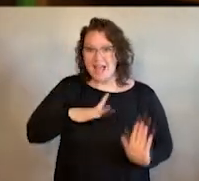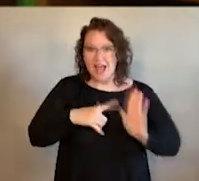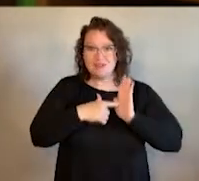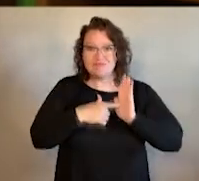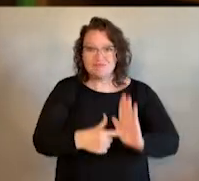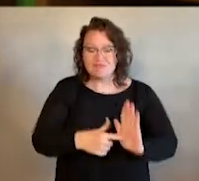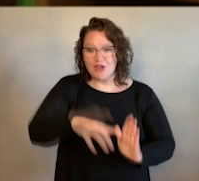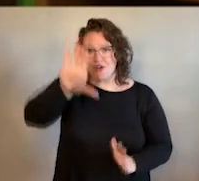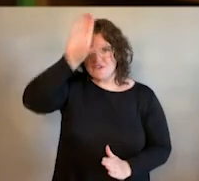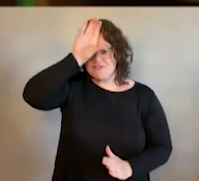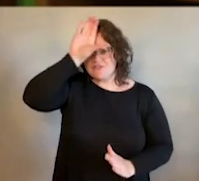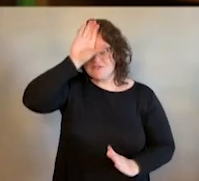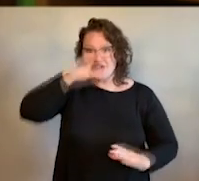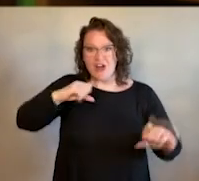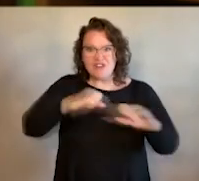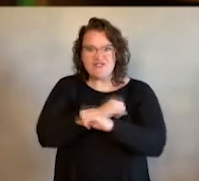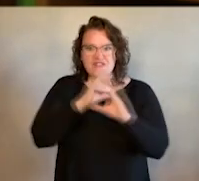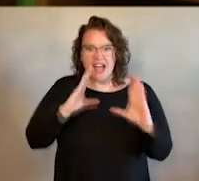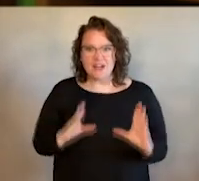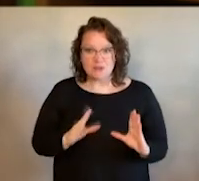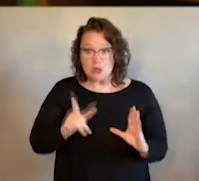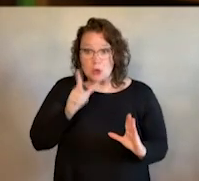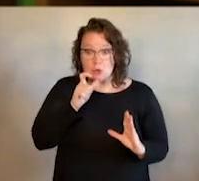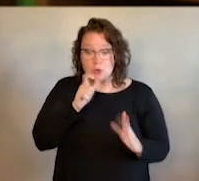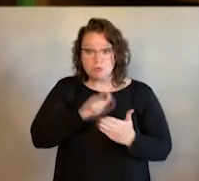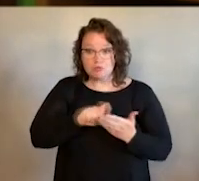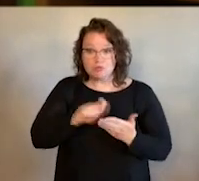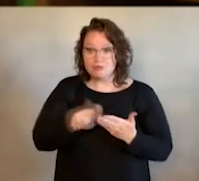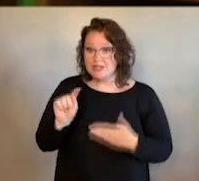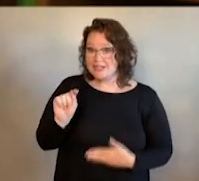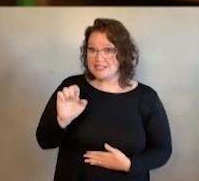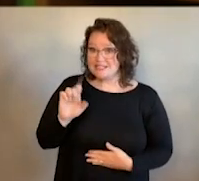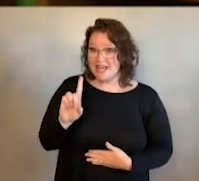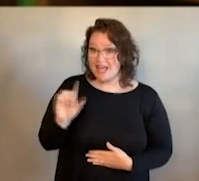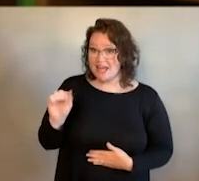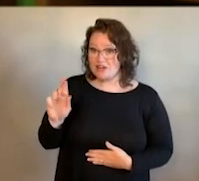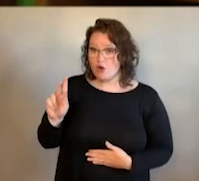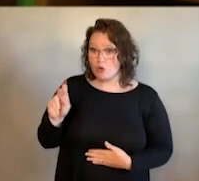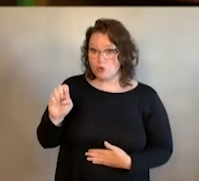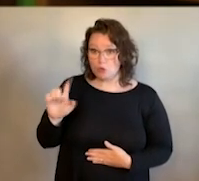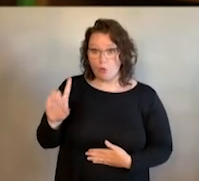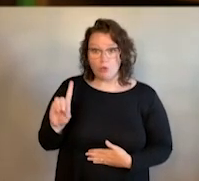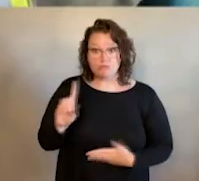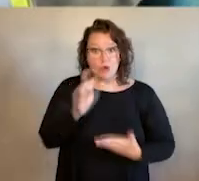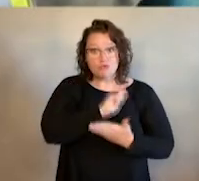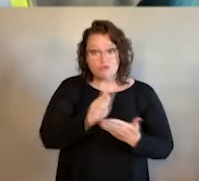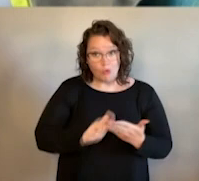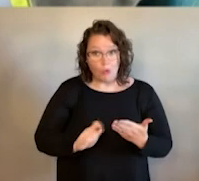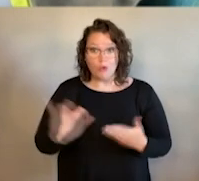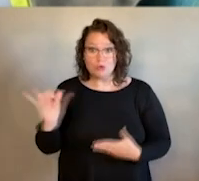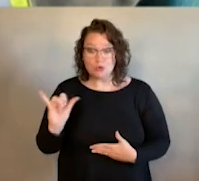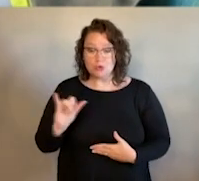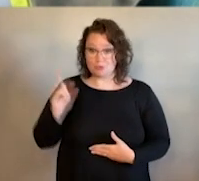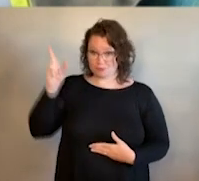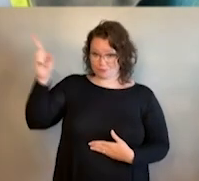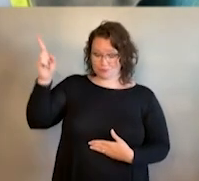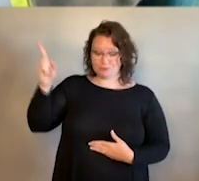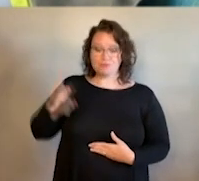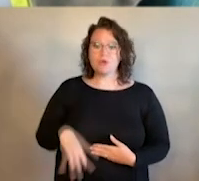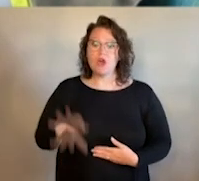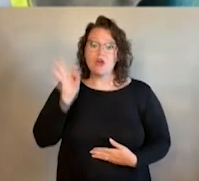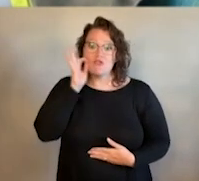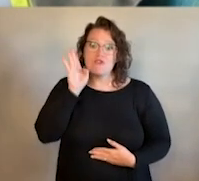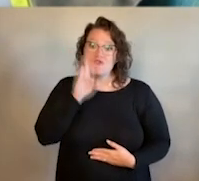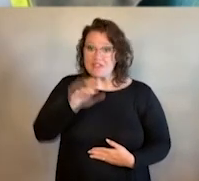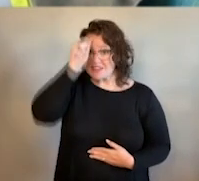Firefighters. This book was written and illustrated by Ted Arnold, and it is published by our good friends at Scholastic. Fly Guy took a trip to